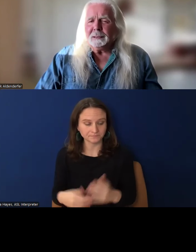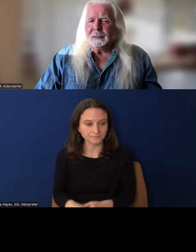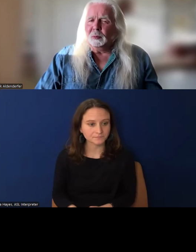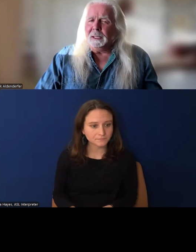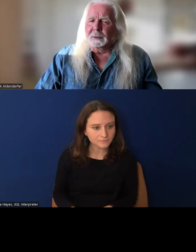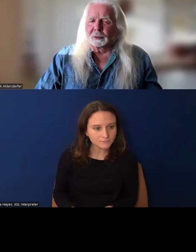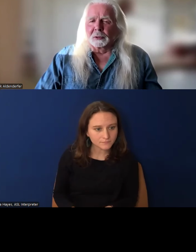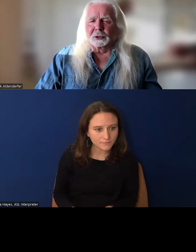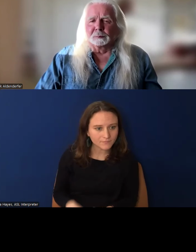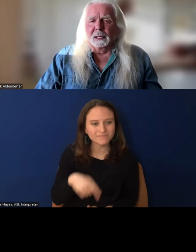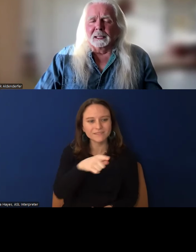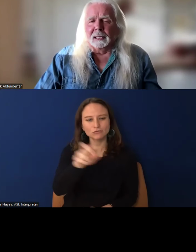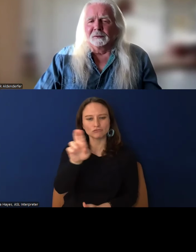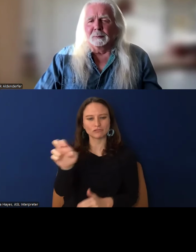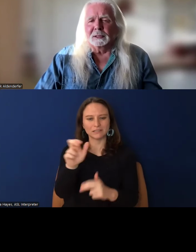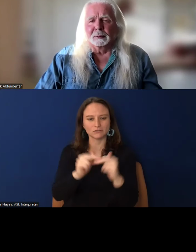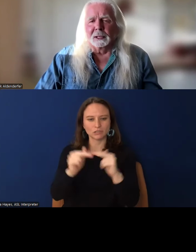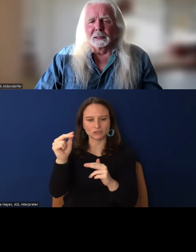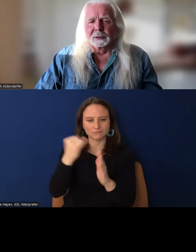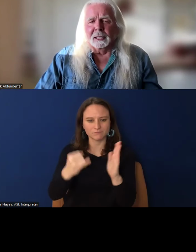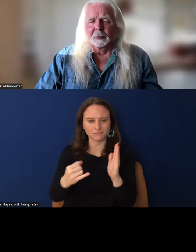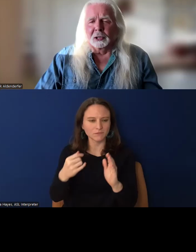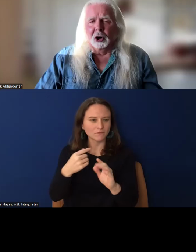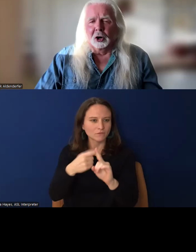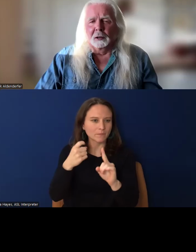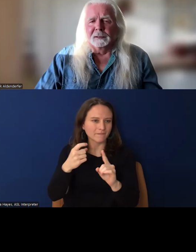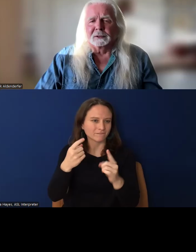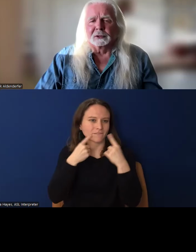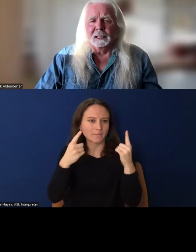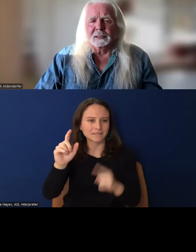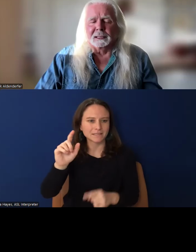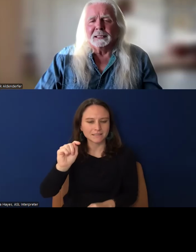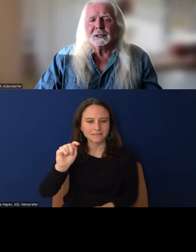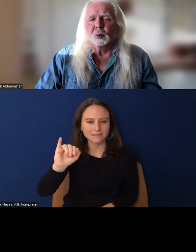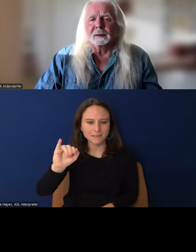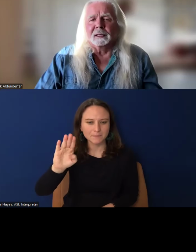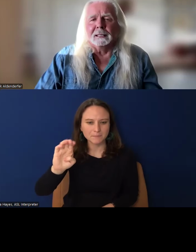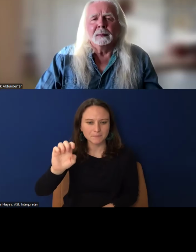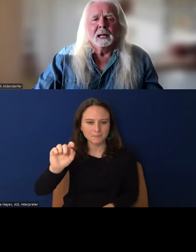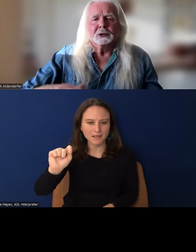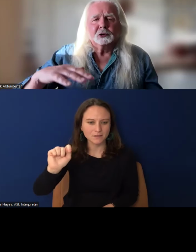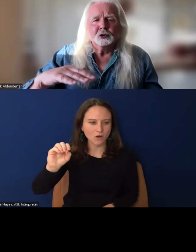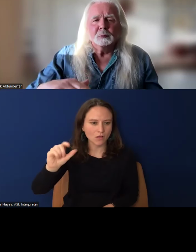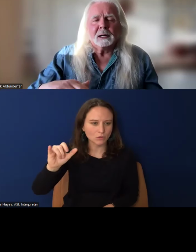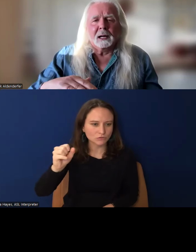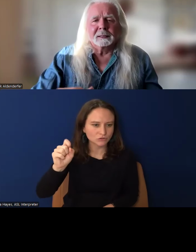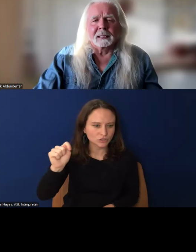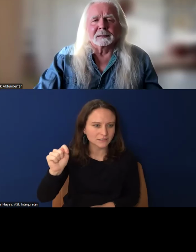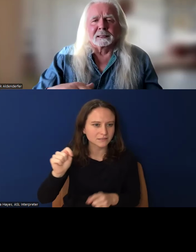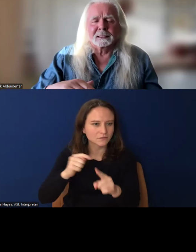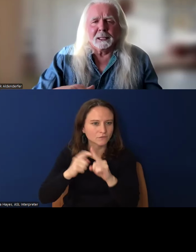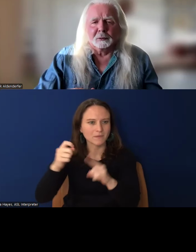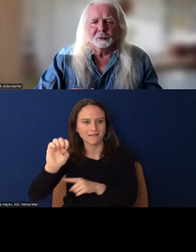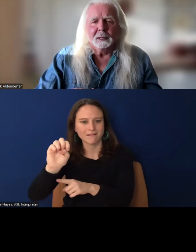This is a reconstruction by a famous Tibetologist, Eric Haar, that suggests that this is what the tomb